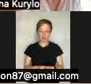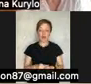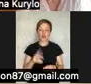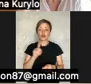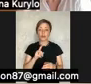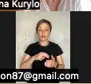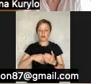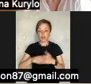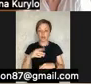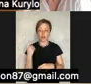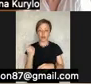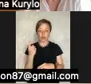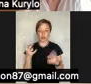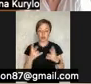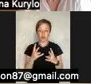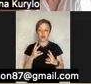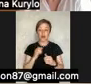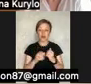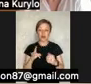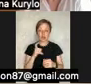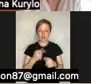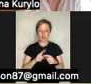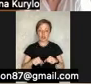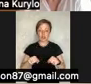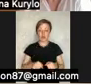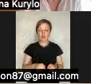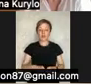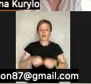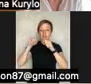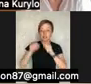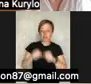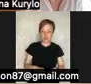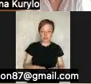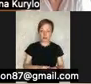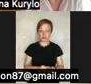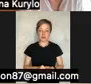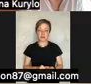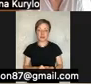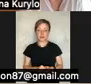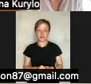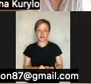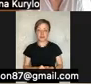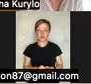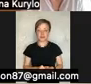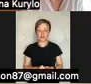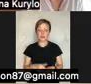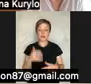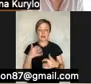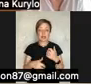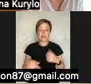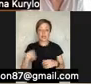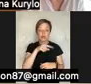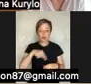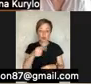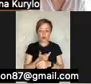no left operating. So in order to take a child for a walk, she always needs to carry this push chair